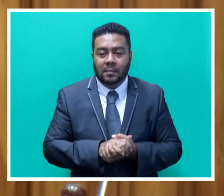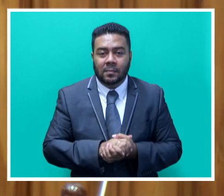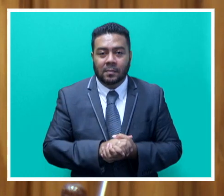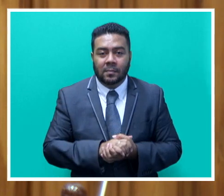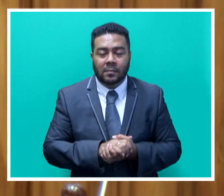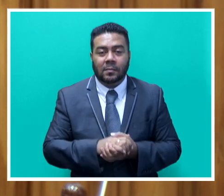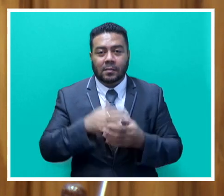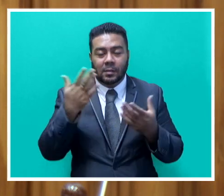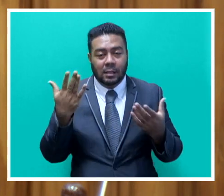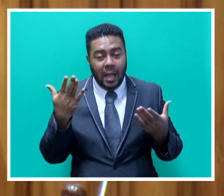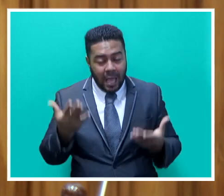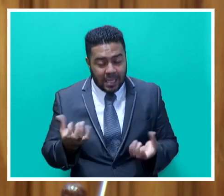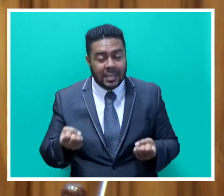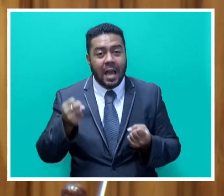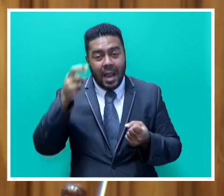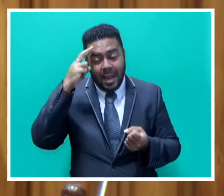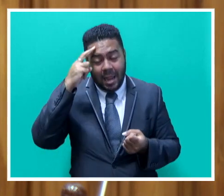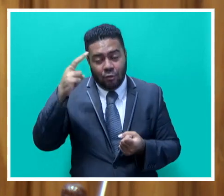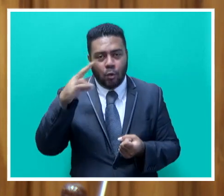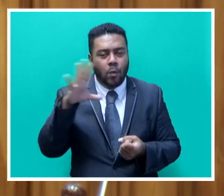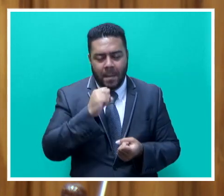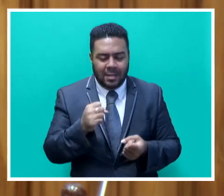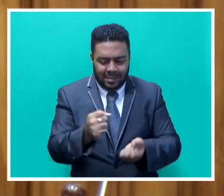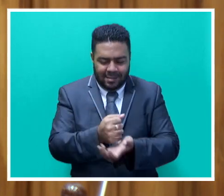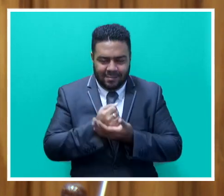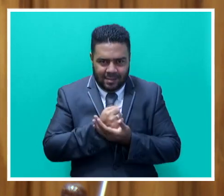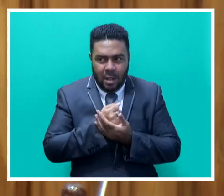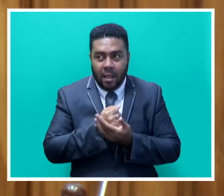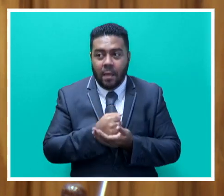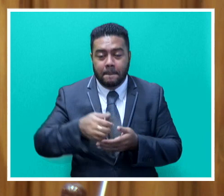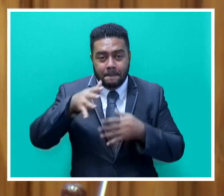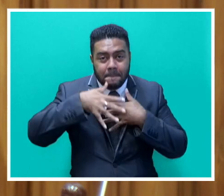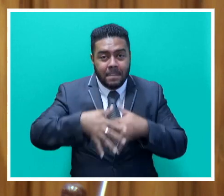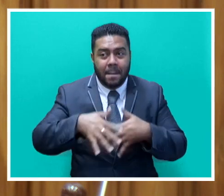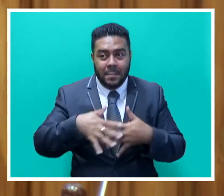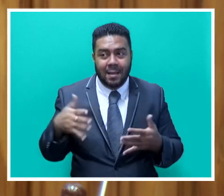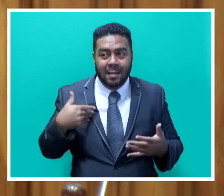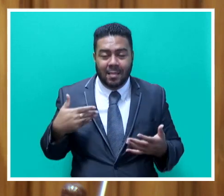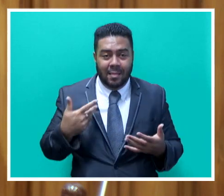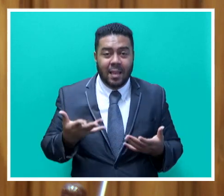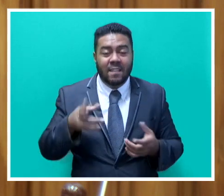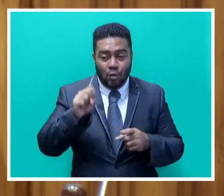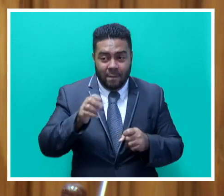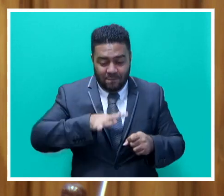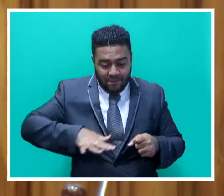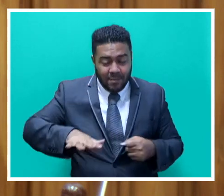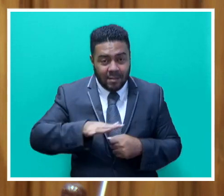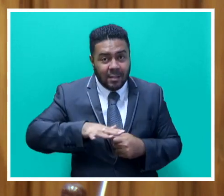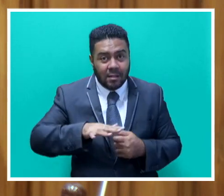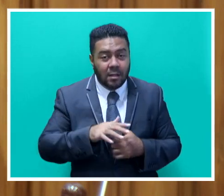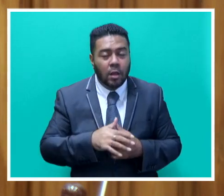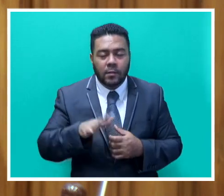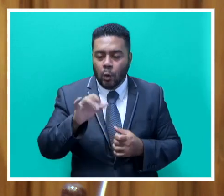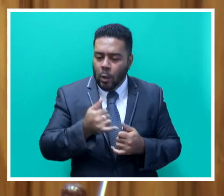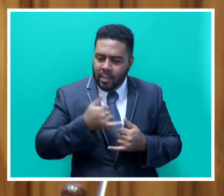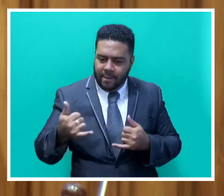part of it. As a nation, we must embrace the public health safe measures. If you're in Viti Levu, as soon as you leave the comfort